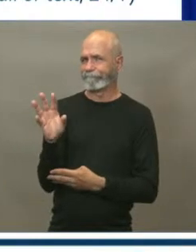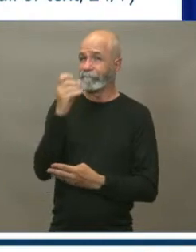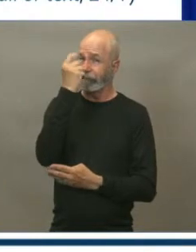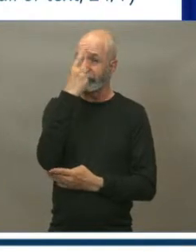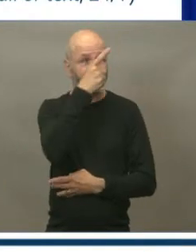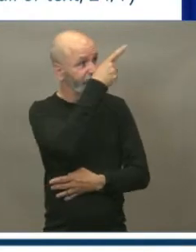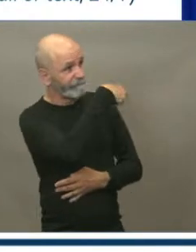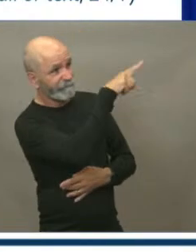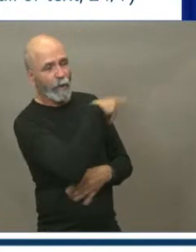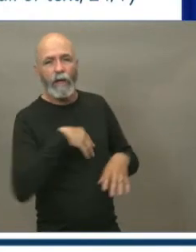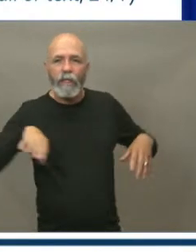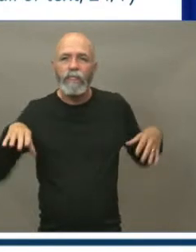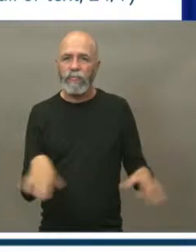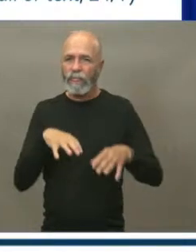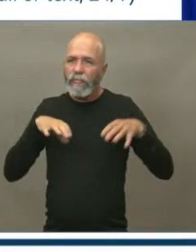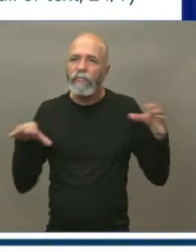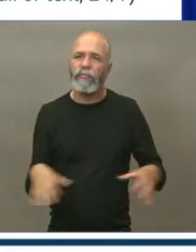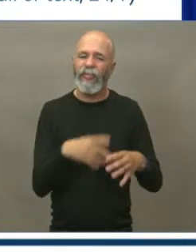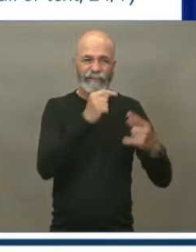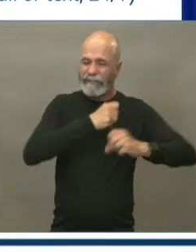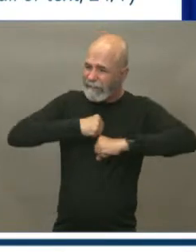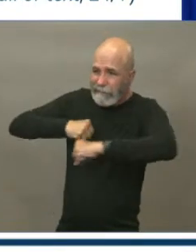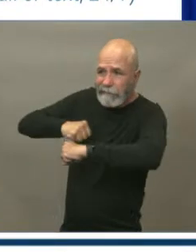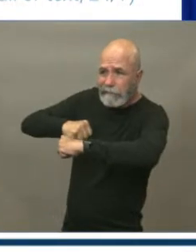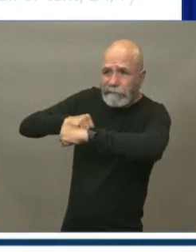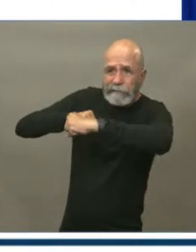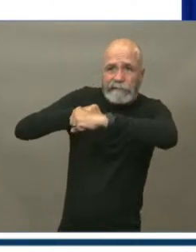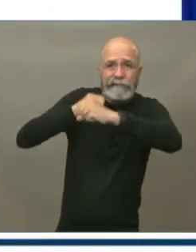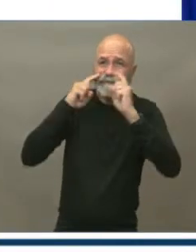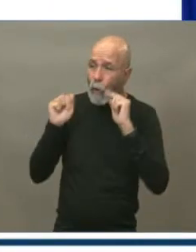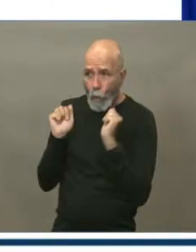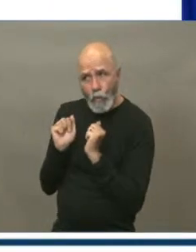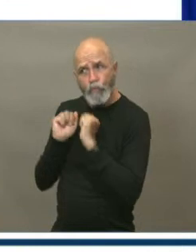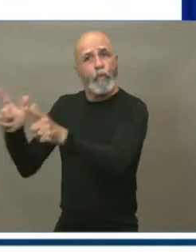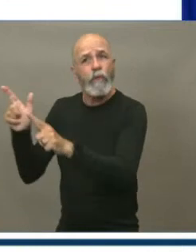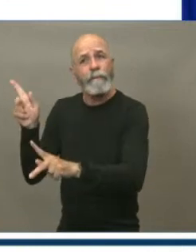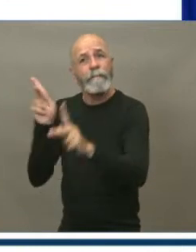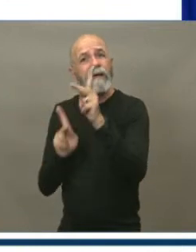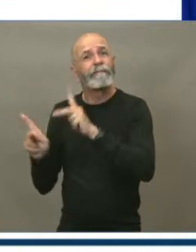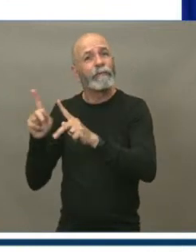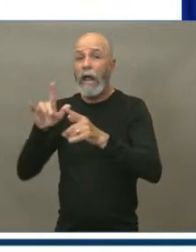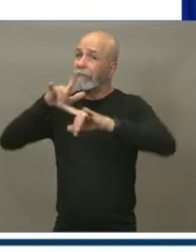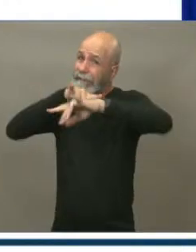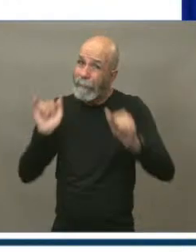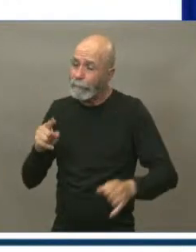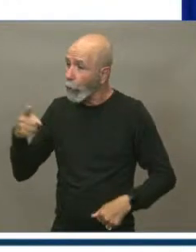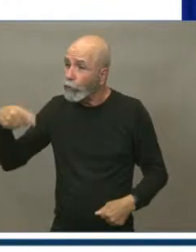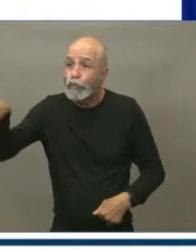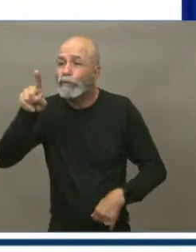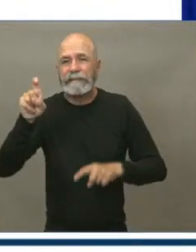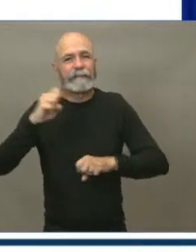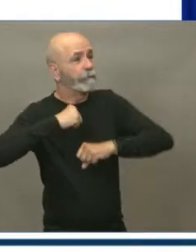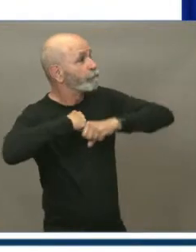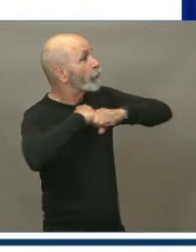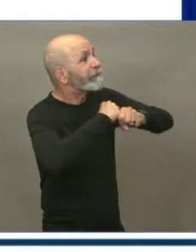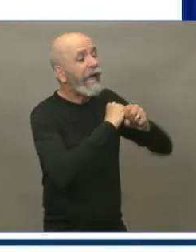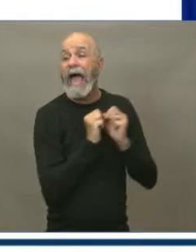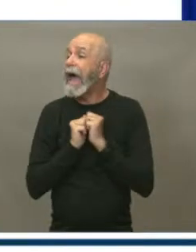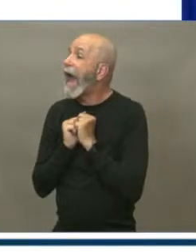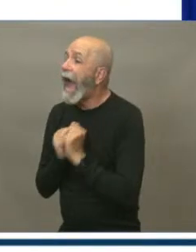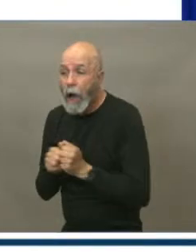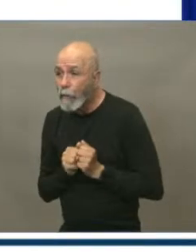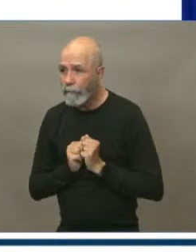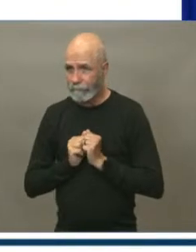protect everyone. We need you to do your part to protect them and each other. That means following the restrictions and the public